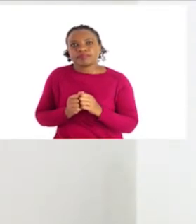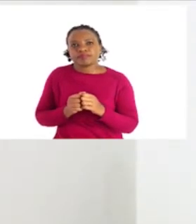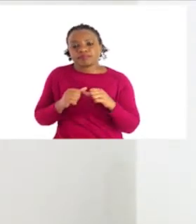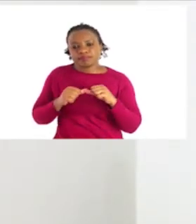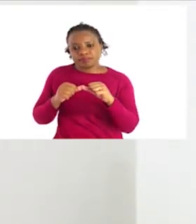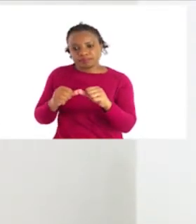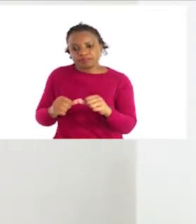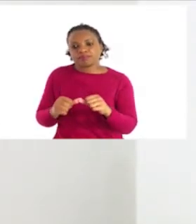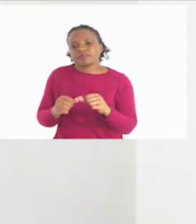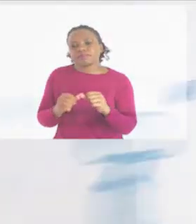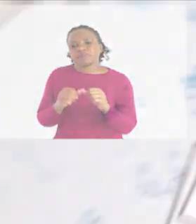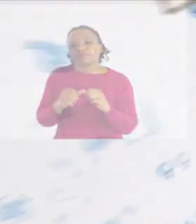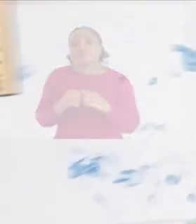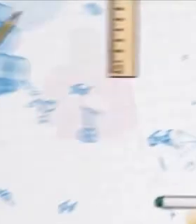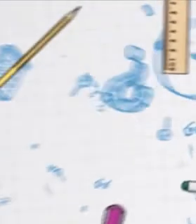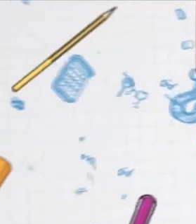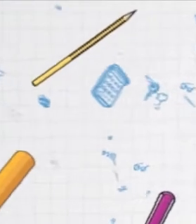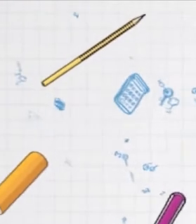next page.